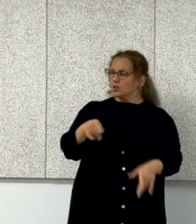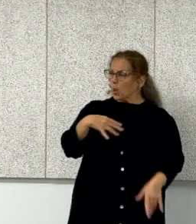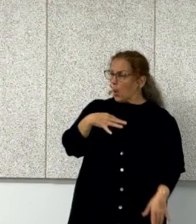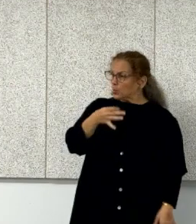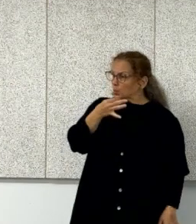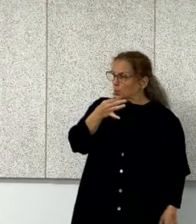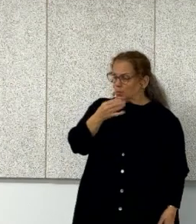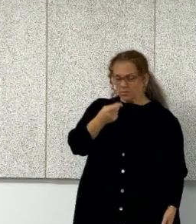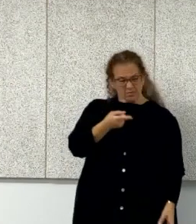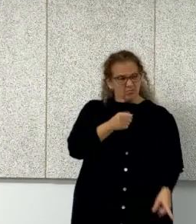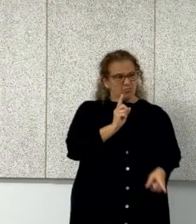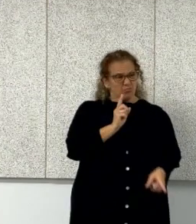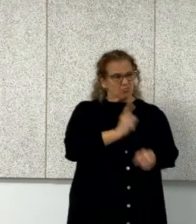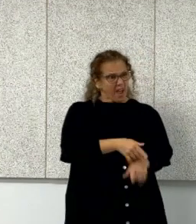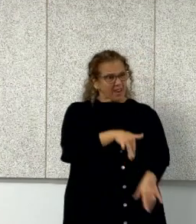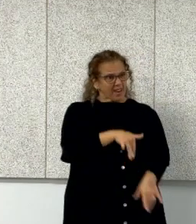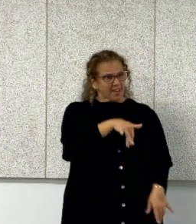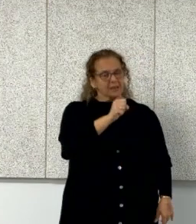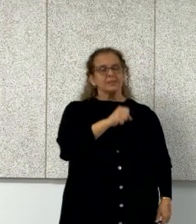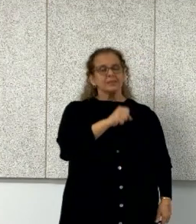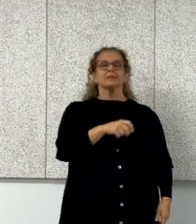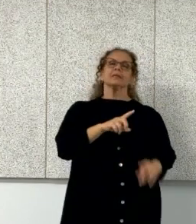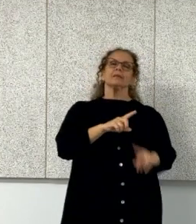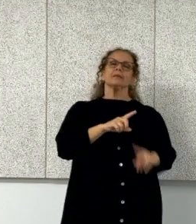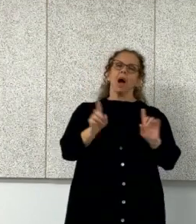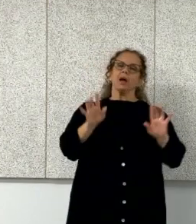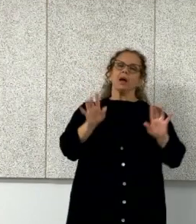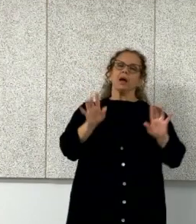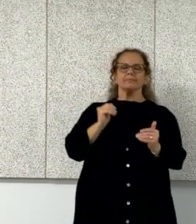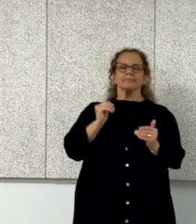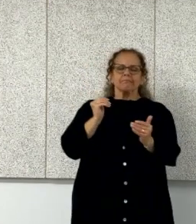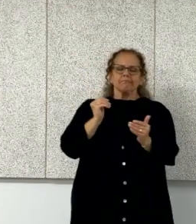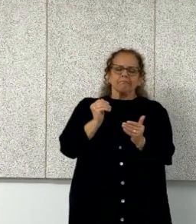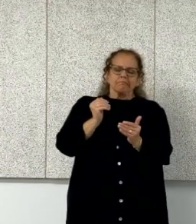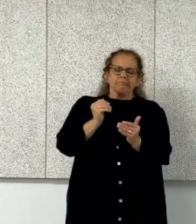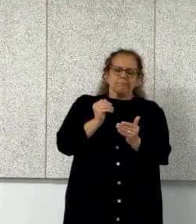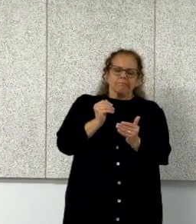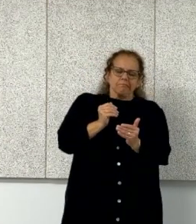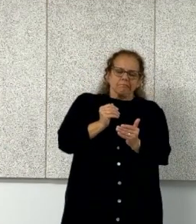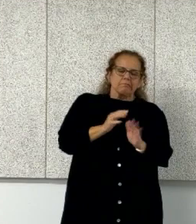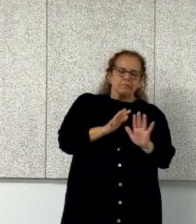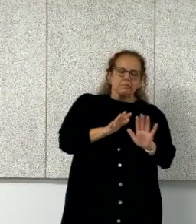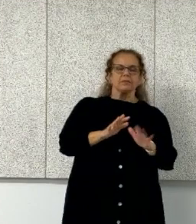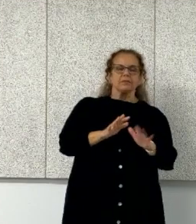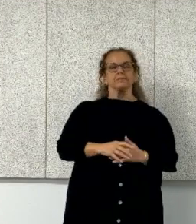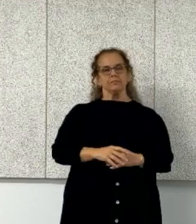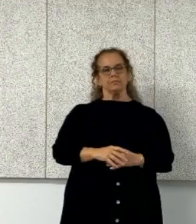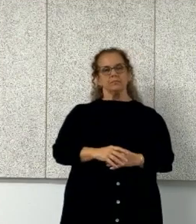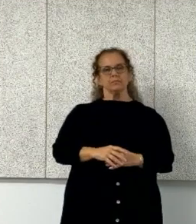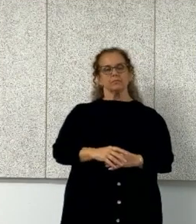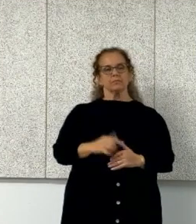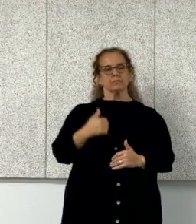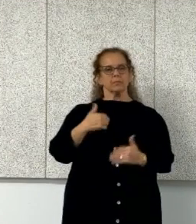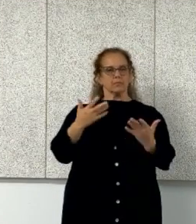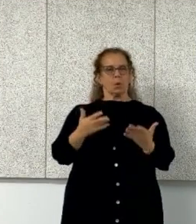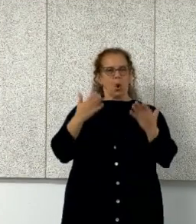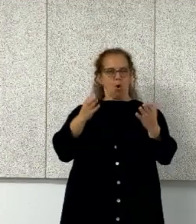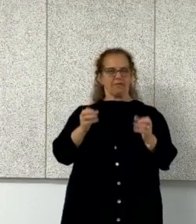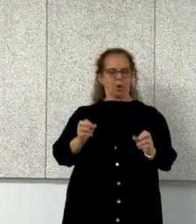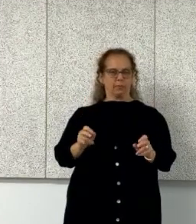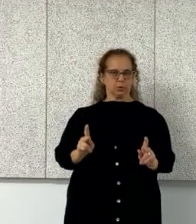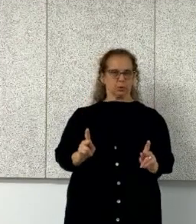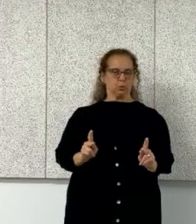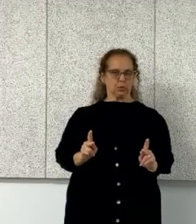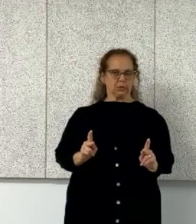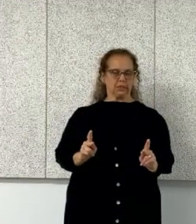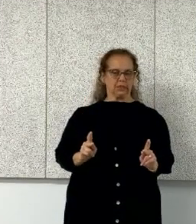So soon, right? Not yet, but we're just getting there. We're easing our way toward a conclusion. I want to offer you an opportunity to, you know,